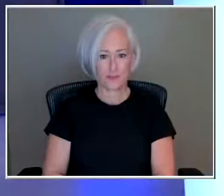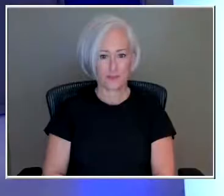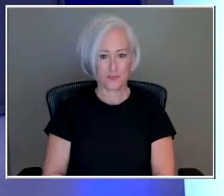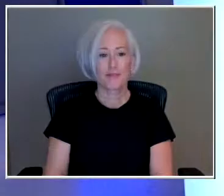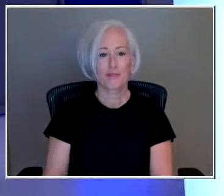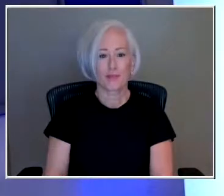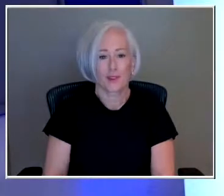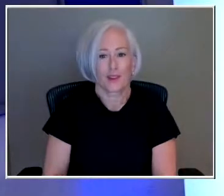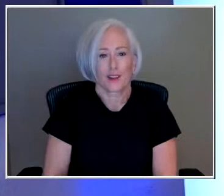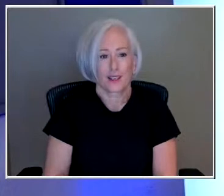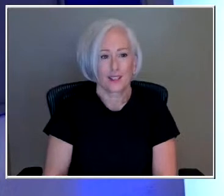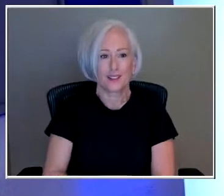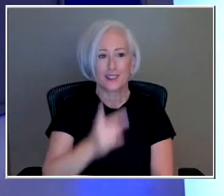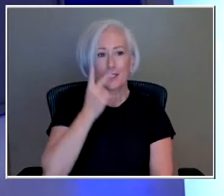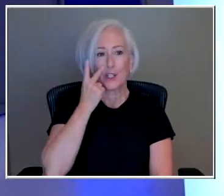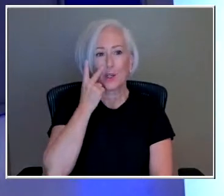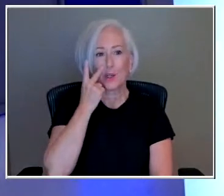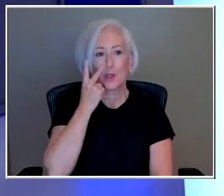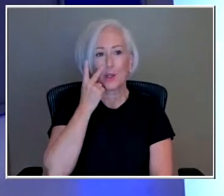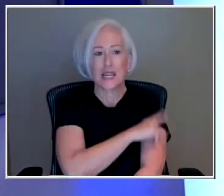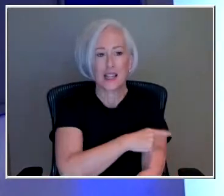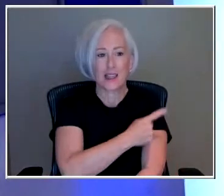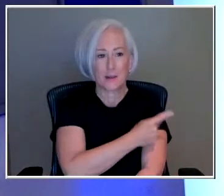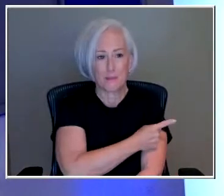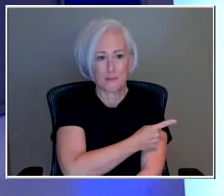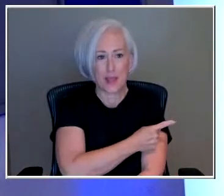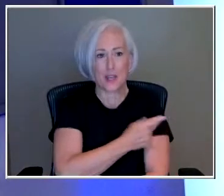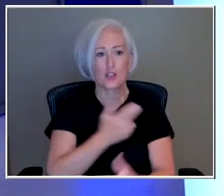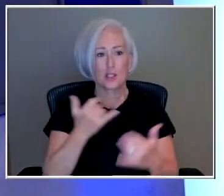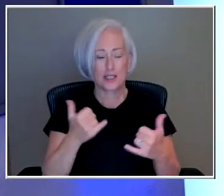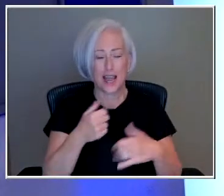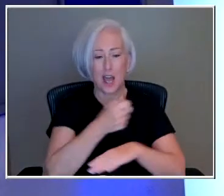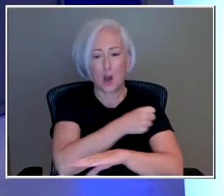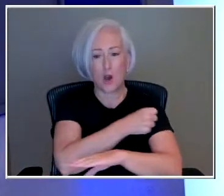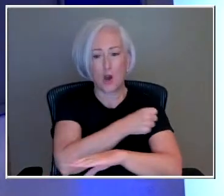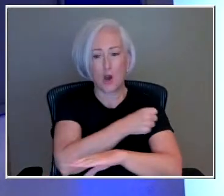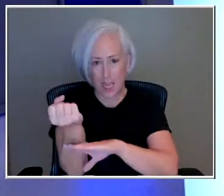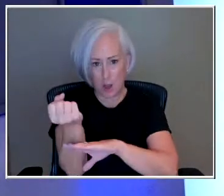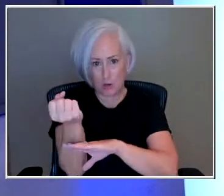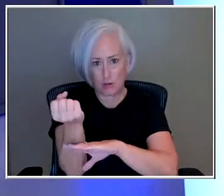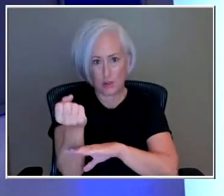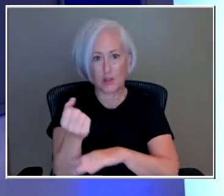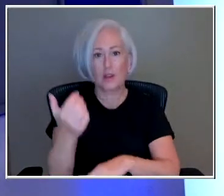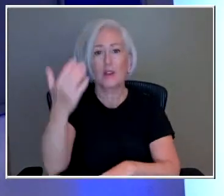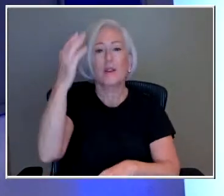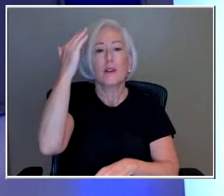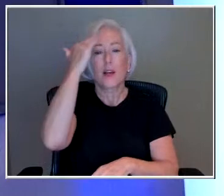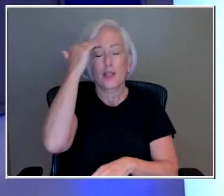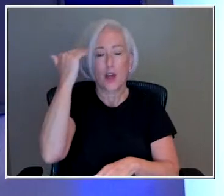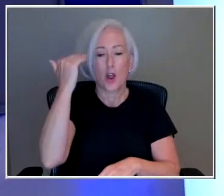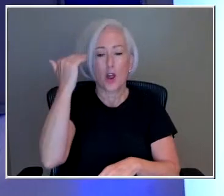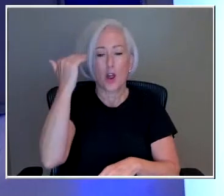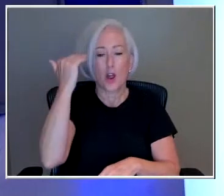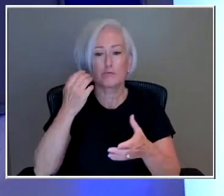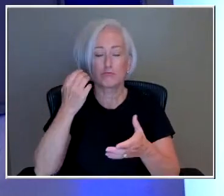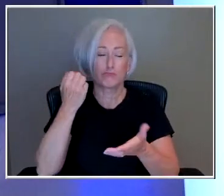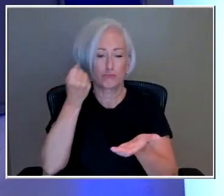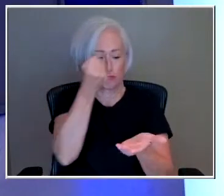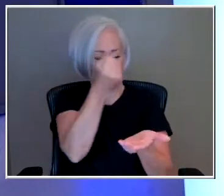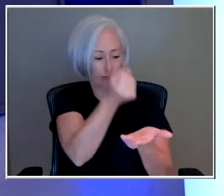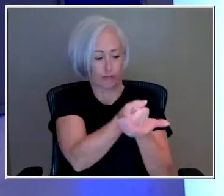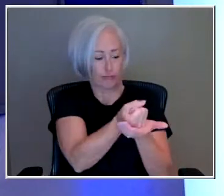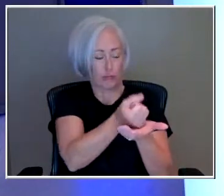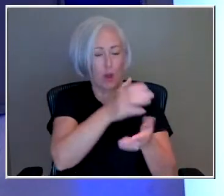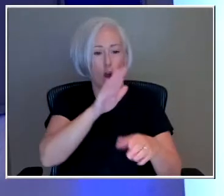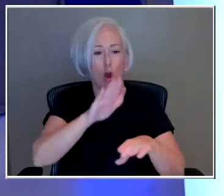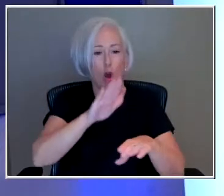You can see that the patient's now lying down and their head is attached to the table, and then there's an ultrasound helmet. You couldn't see it very well, but there